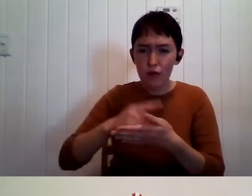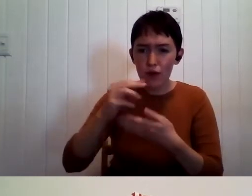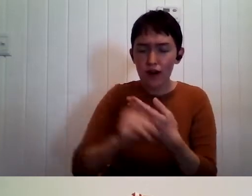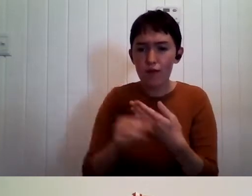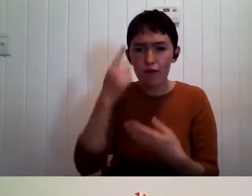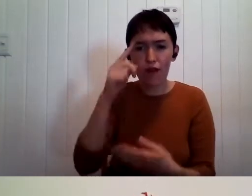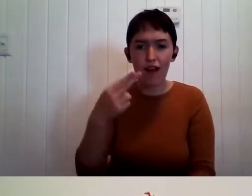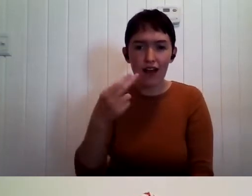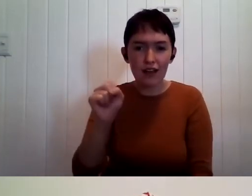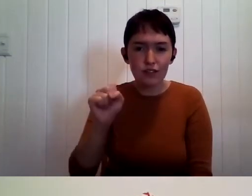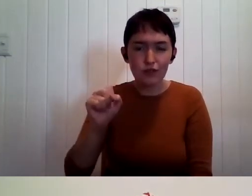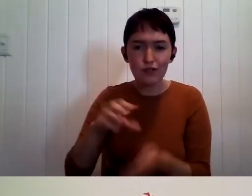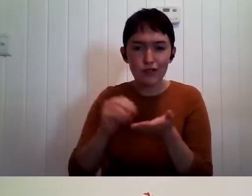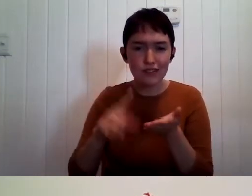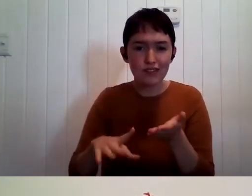Yeah, we do. And I